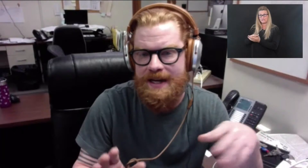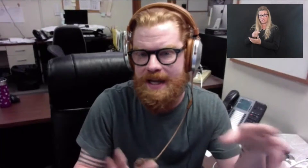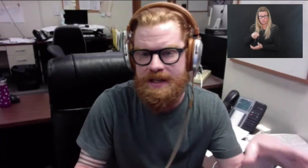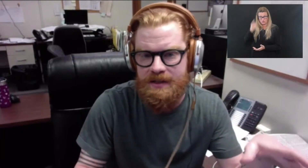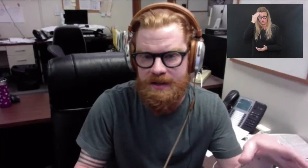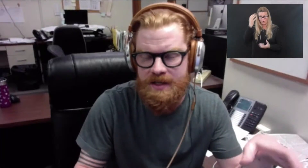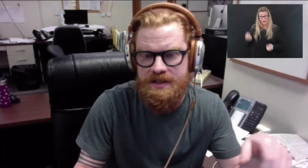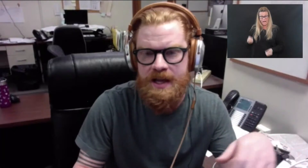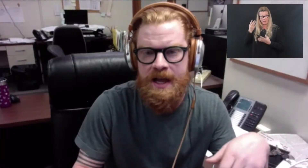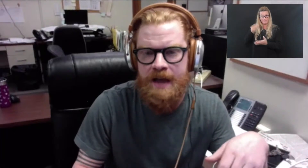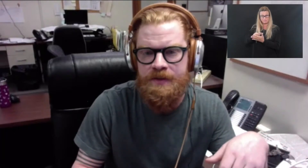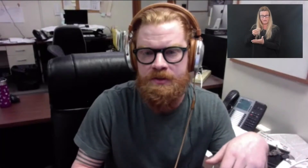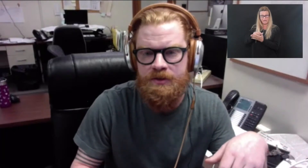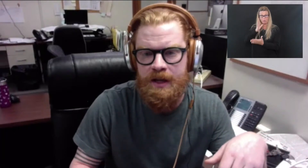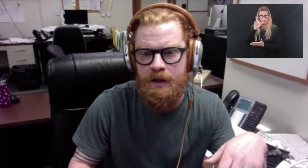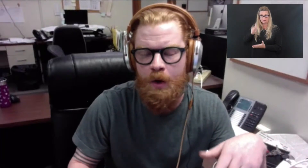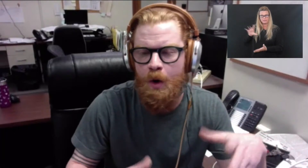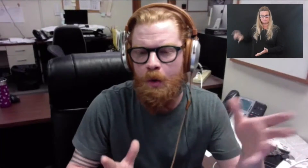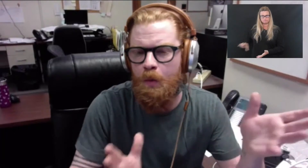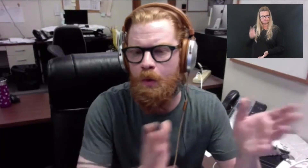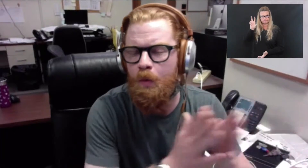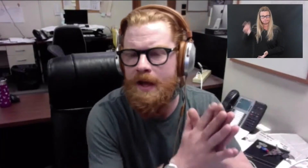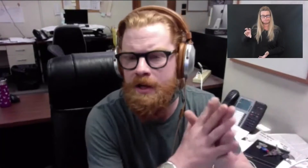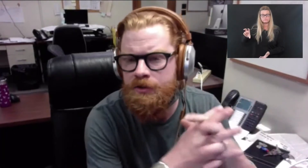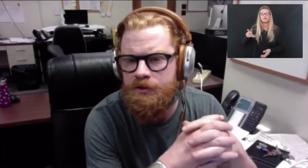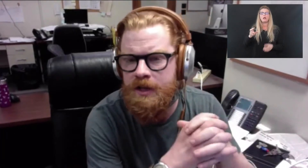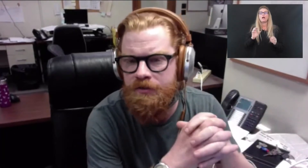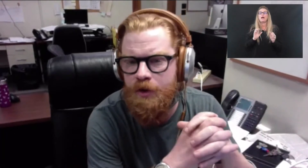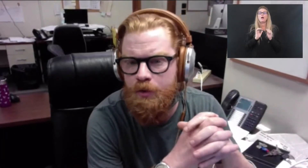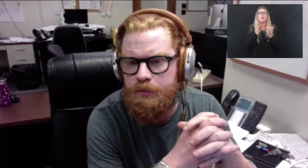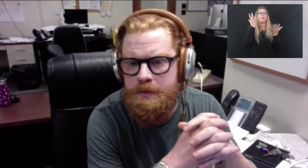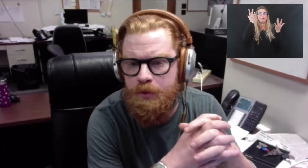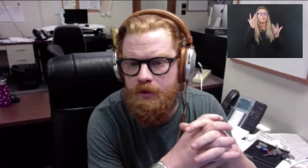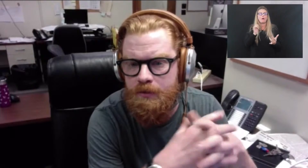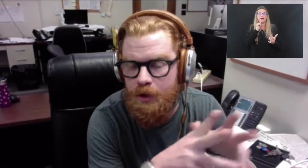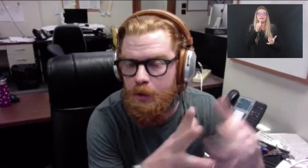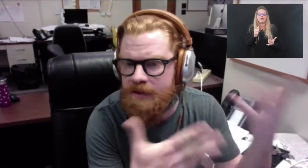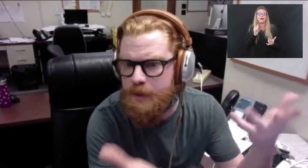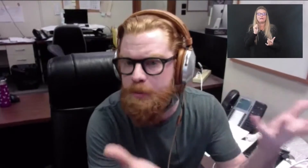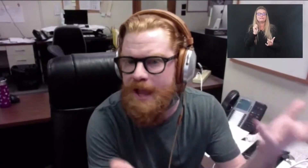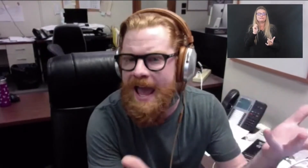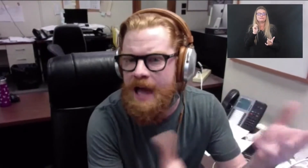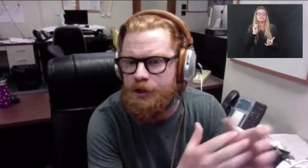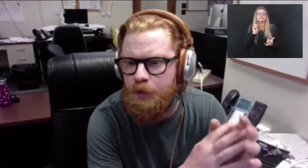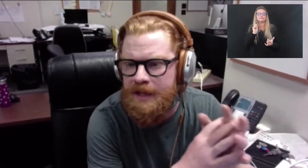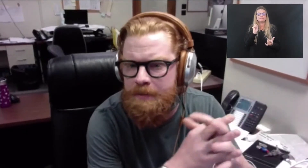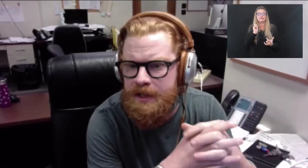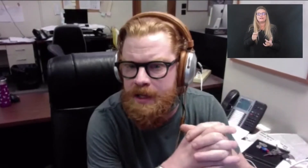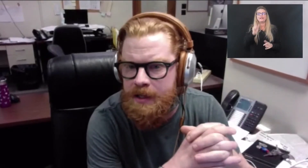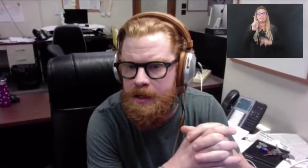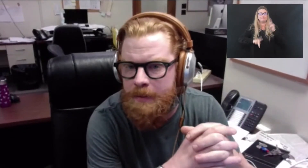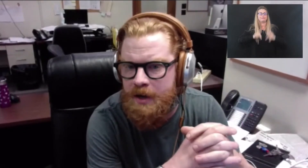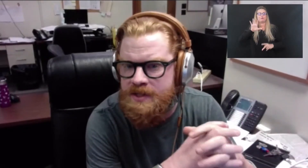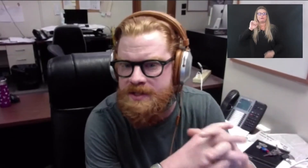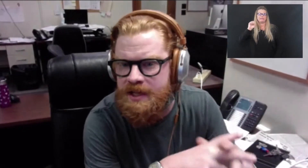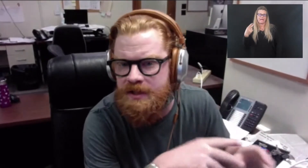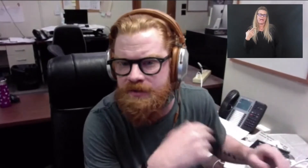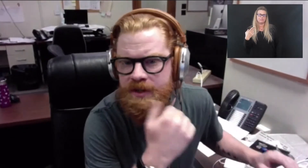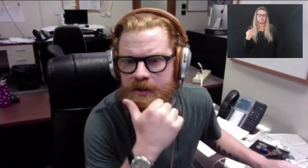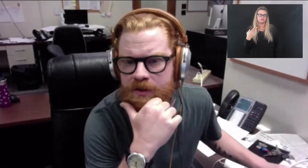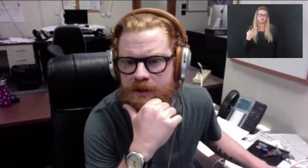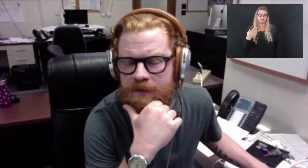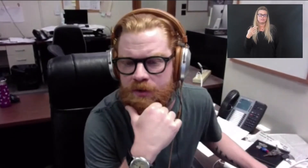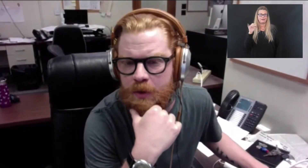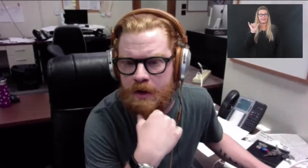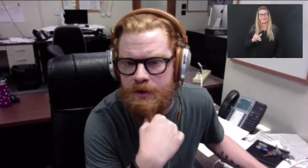to be dedicating to this? And then second, why not just give people cash? Wouldn't that be a better incentive